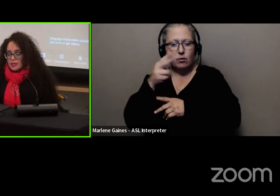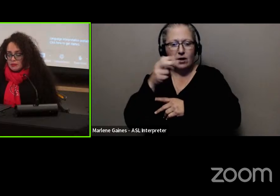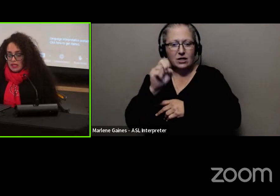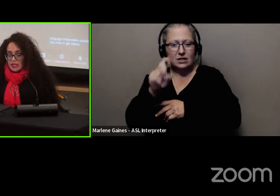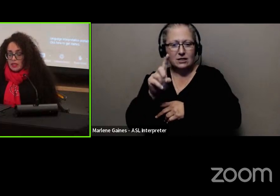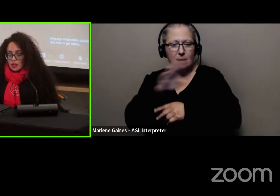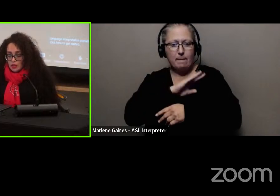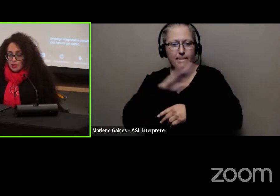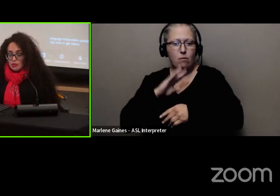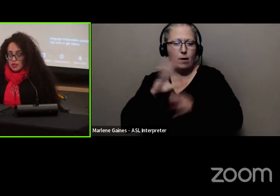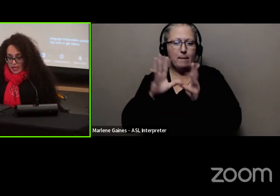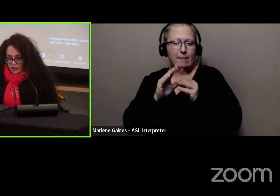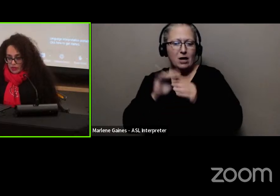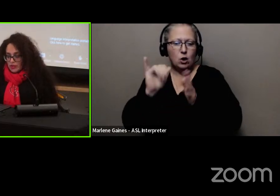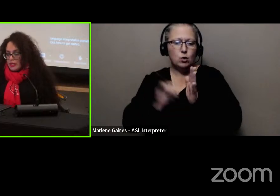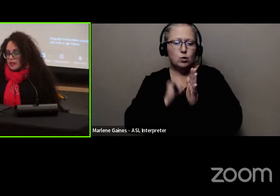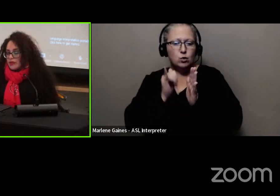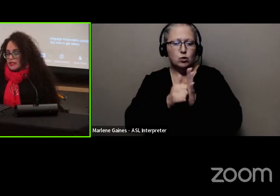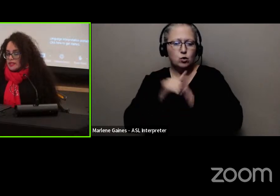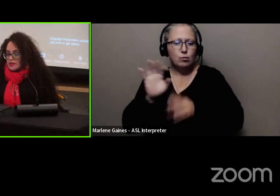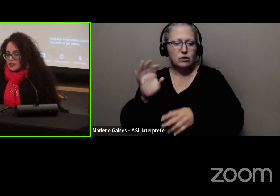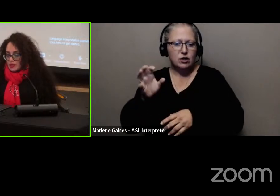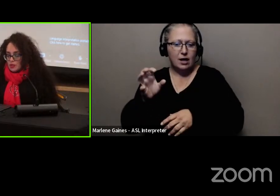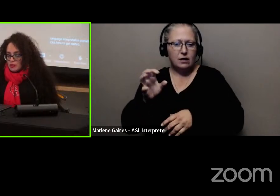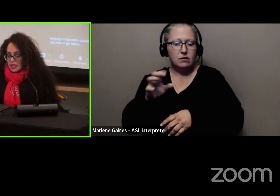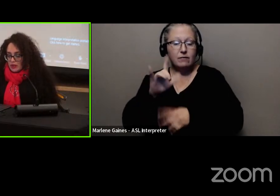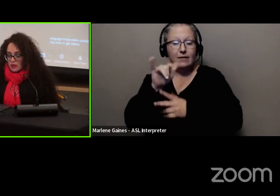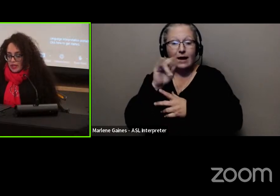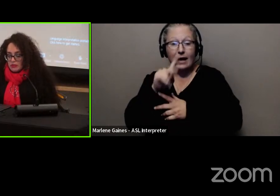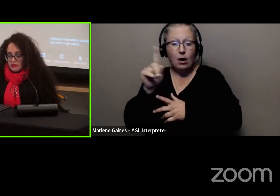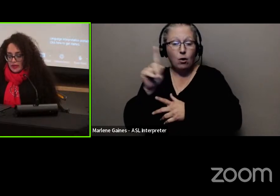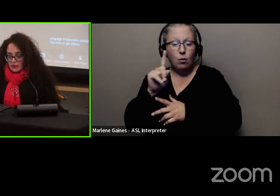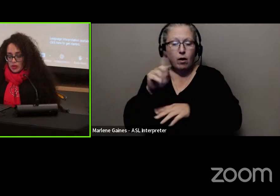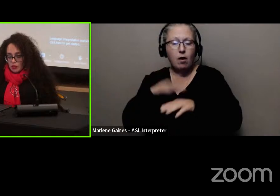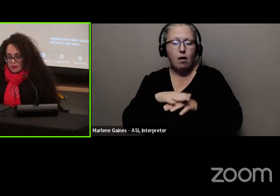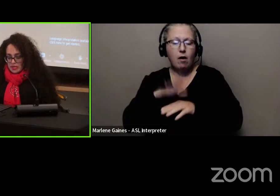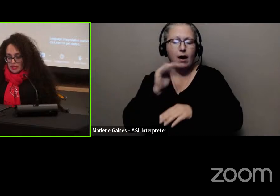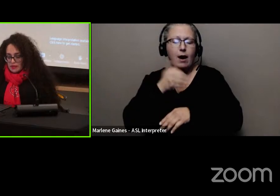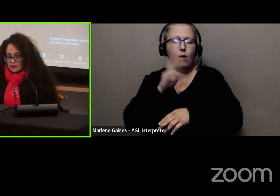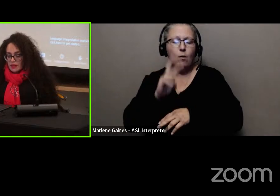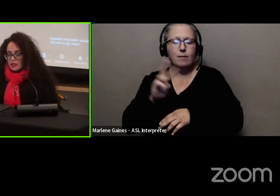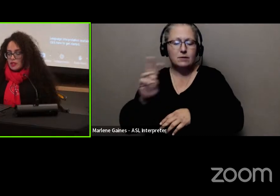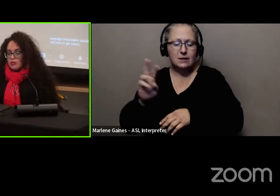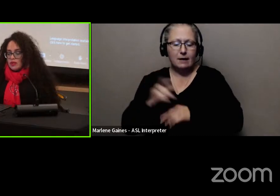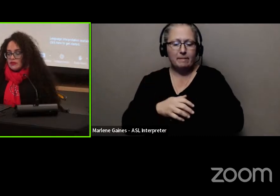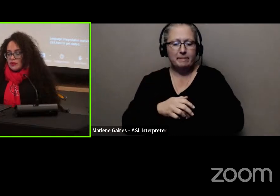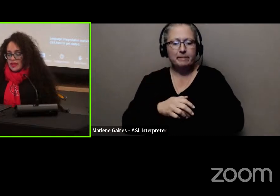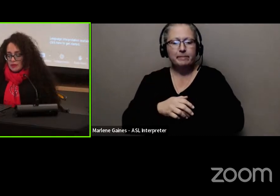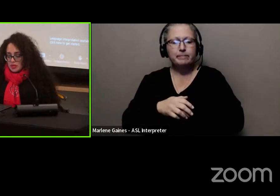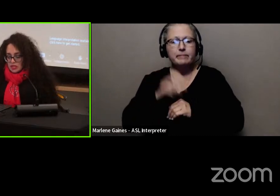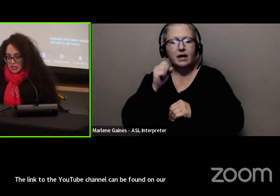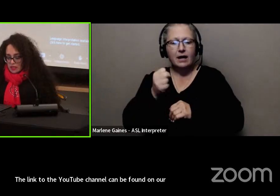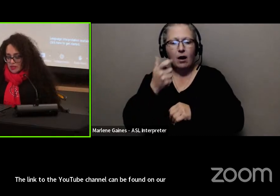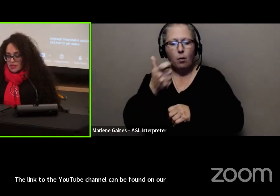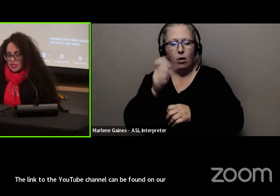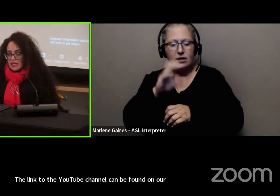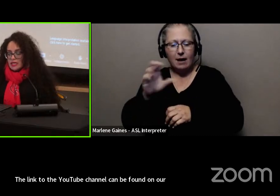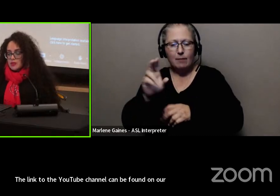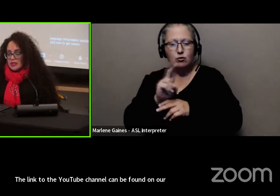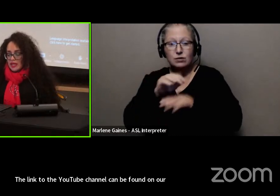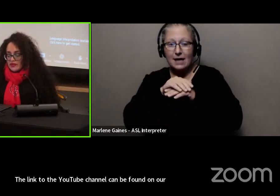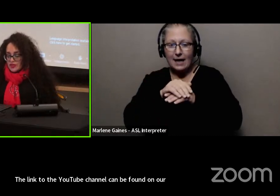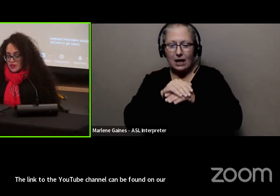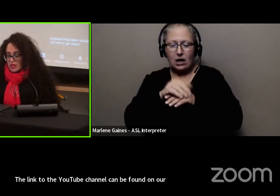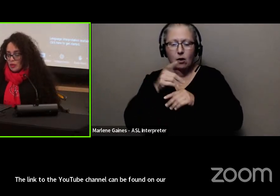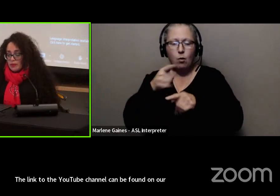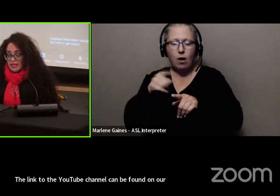Board Meeting YouTube channel. The link to the YouTube channel can be found on our website. You may view the captions in English as